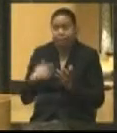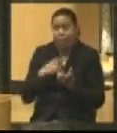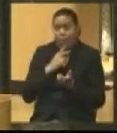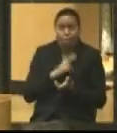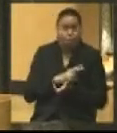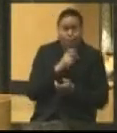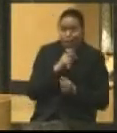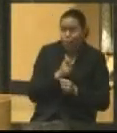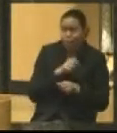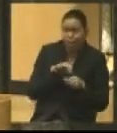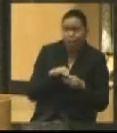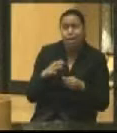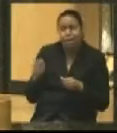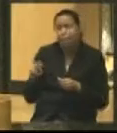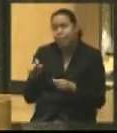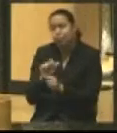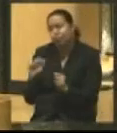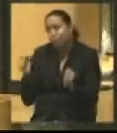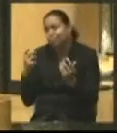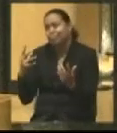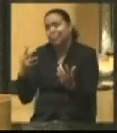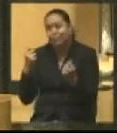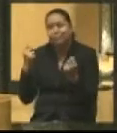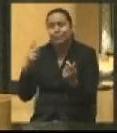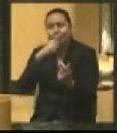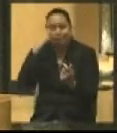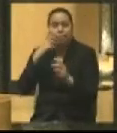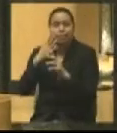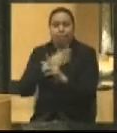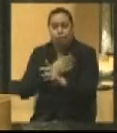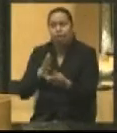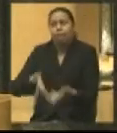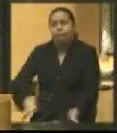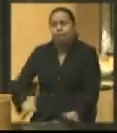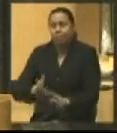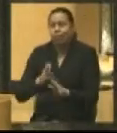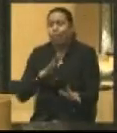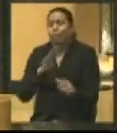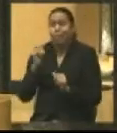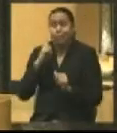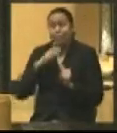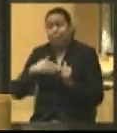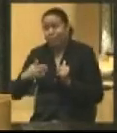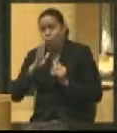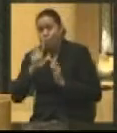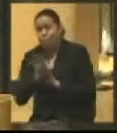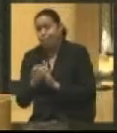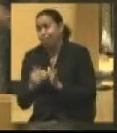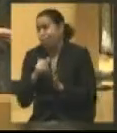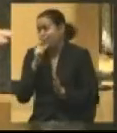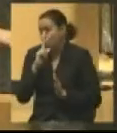election, we've got to get as many slaves freed as possible before the election is over, before I leave office, because I don't know what's going to happen otherwise. Can